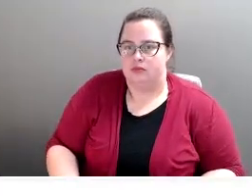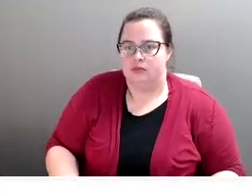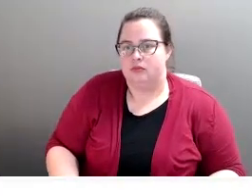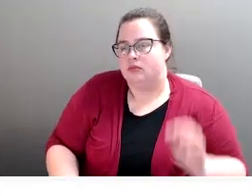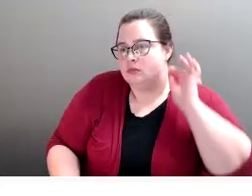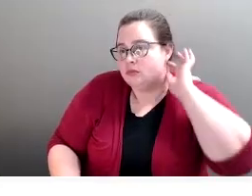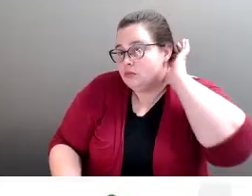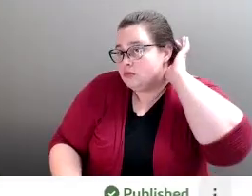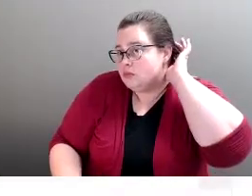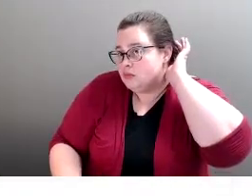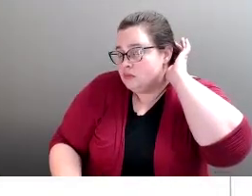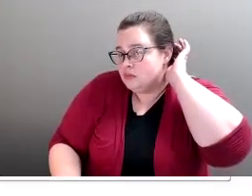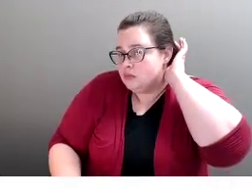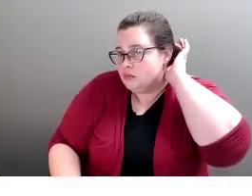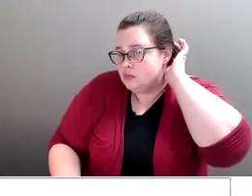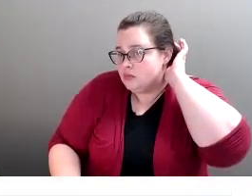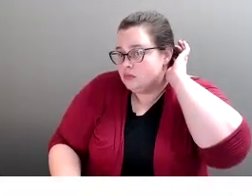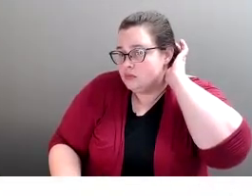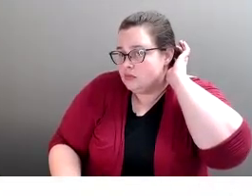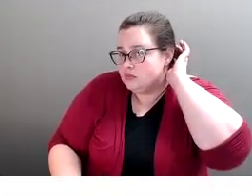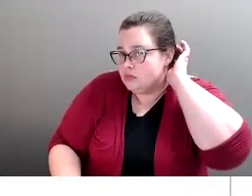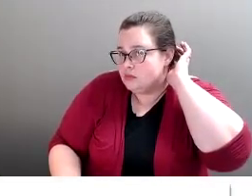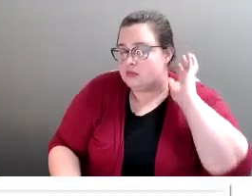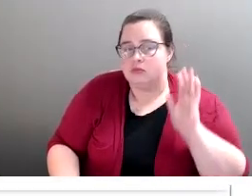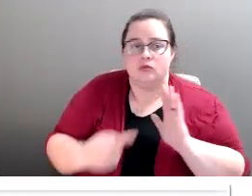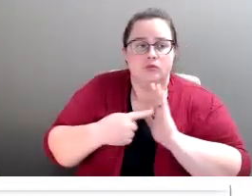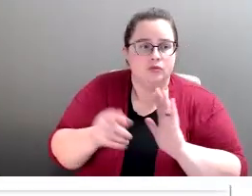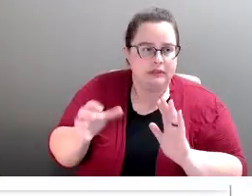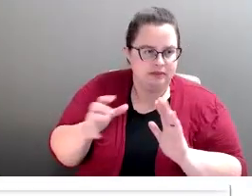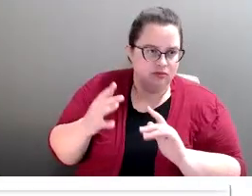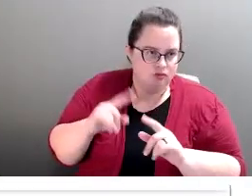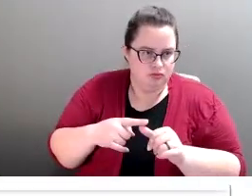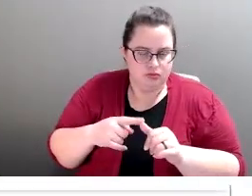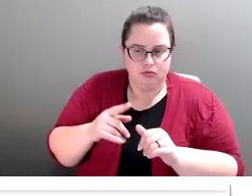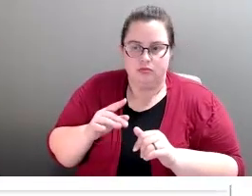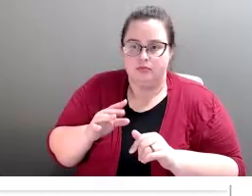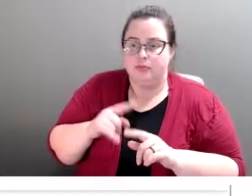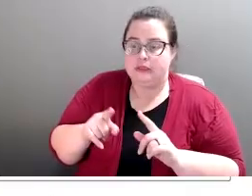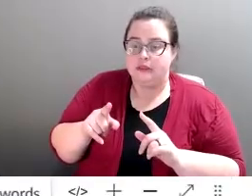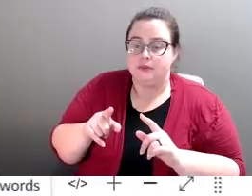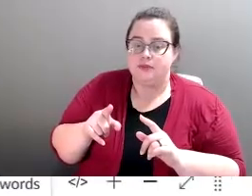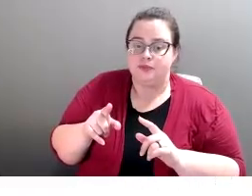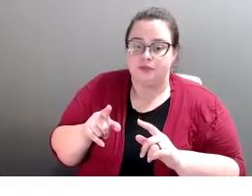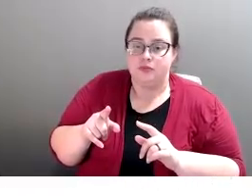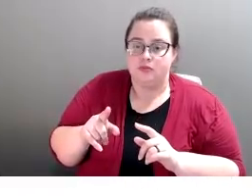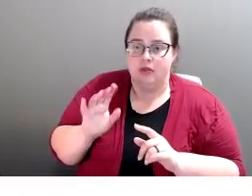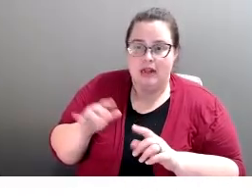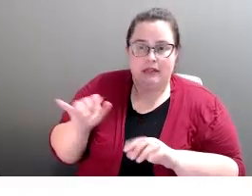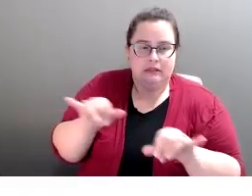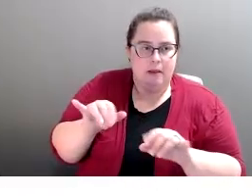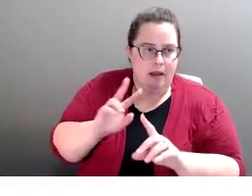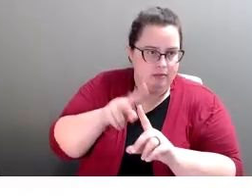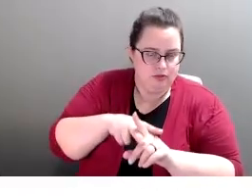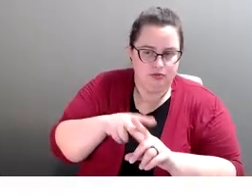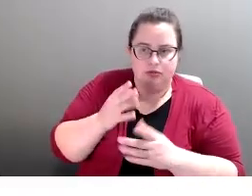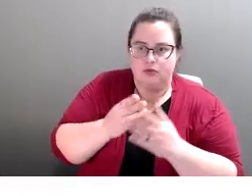app. Sorry, the Canvas first, I guess, really quick. But Yeah. essentially, we took that same application. Some of you guys have